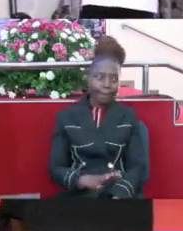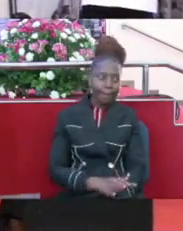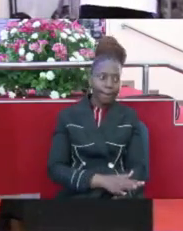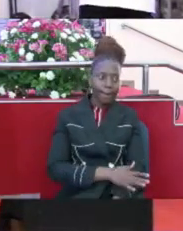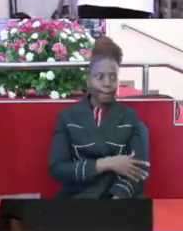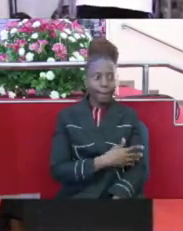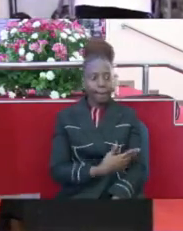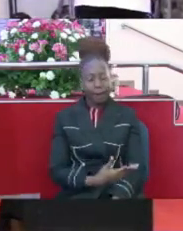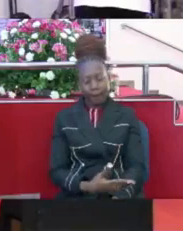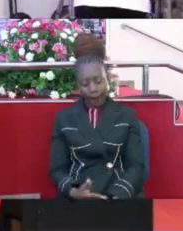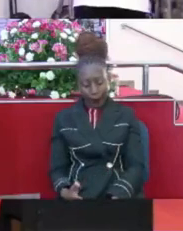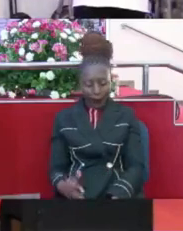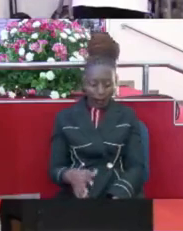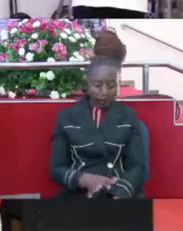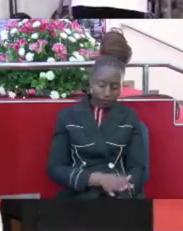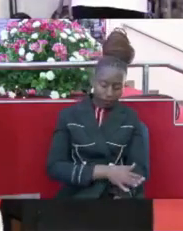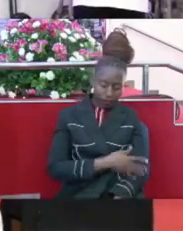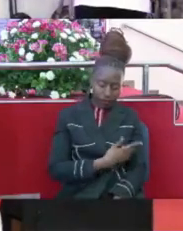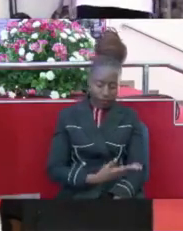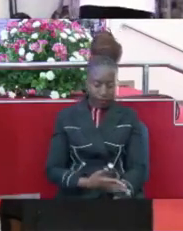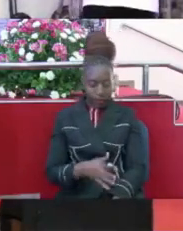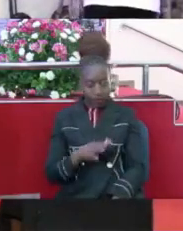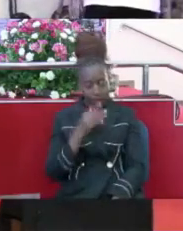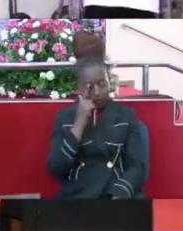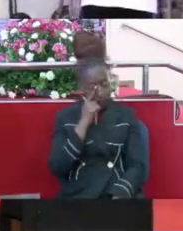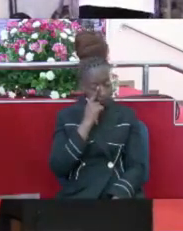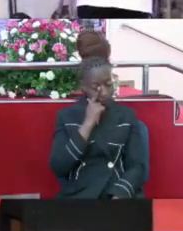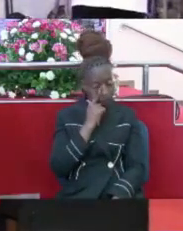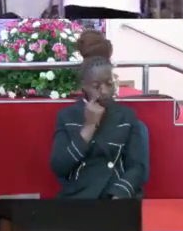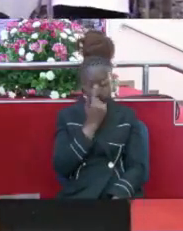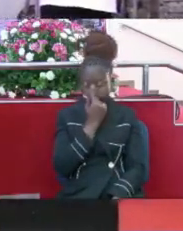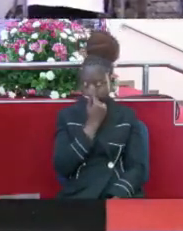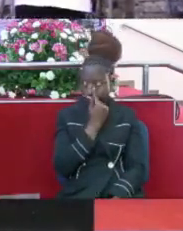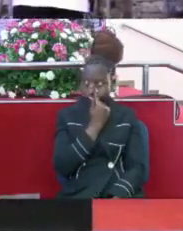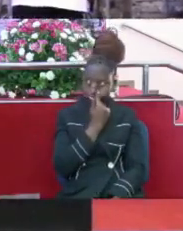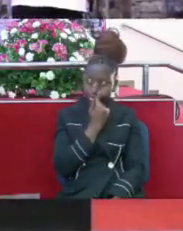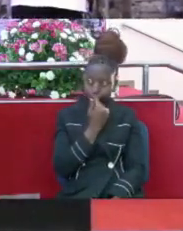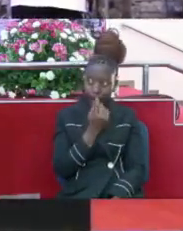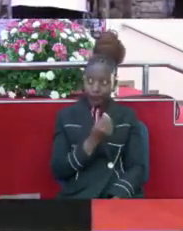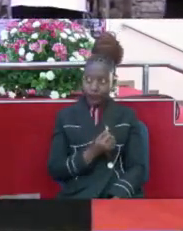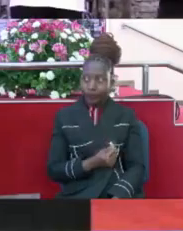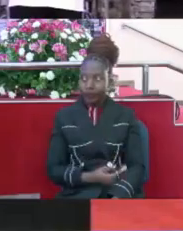all about you, oh God. It's all about you,